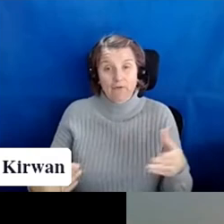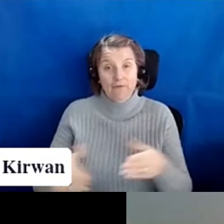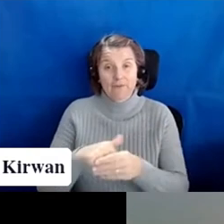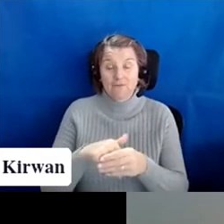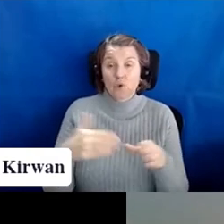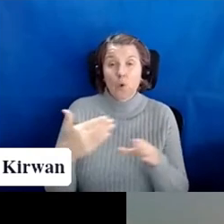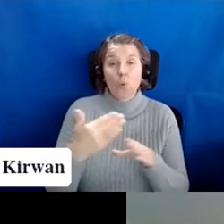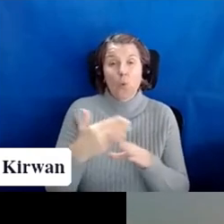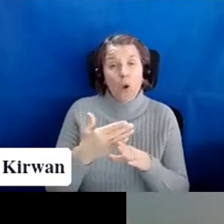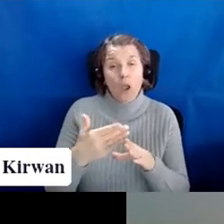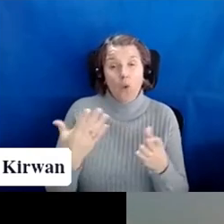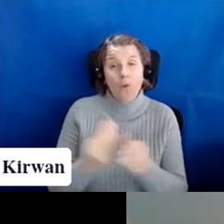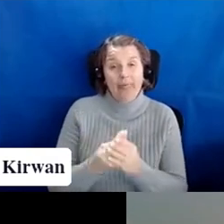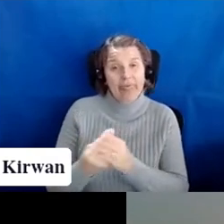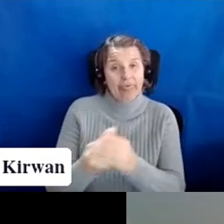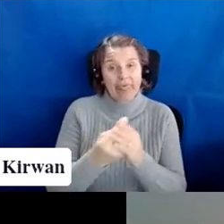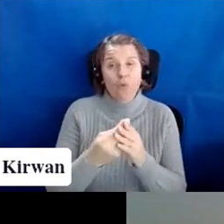the wraparound support,